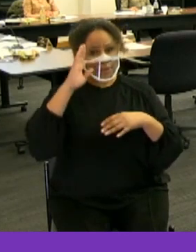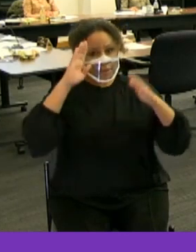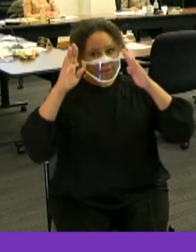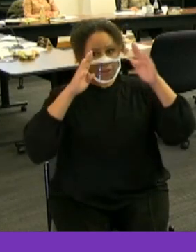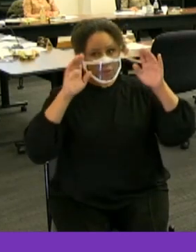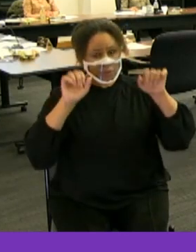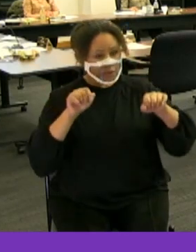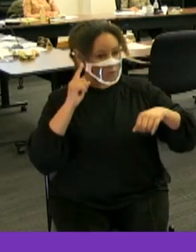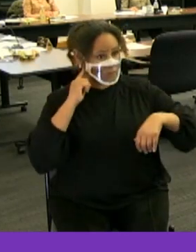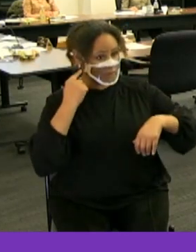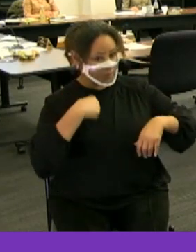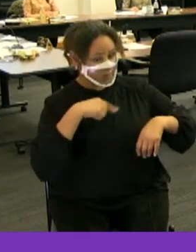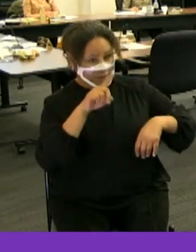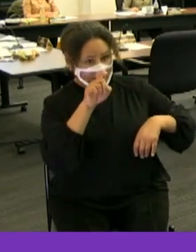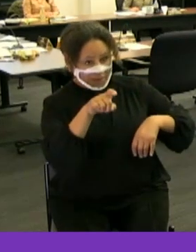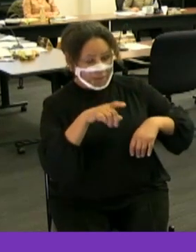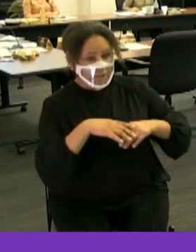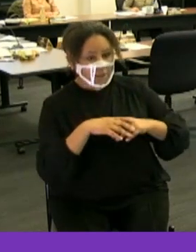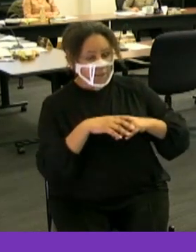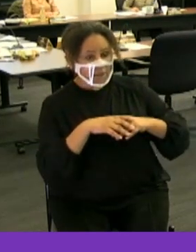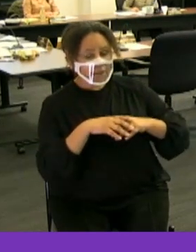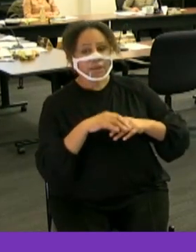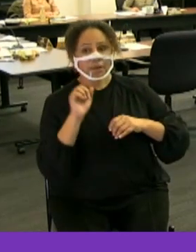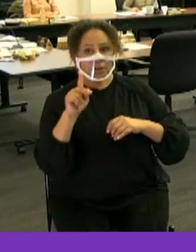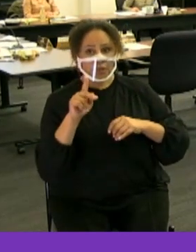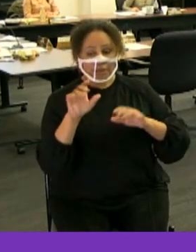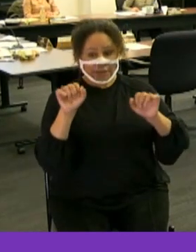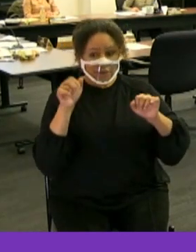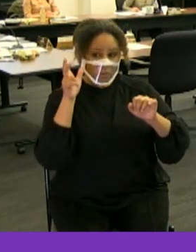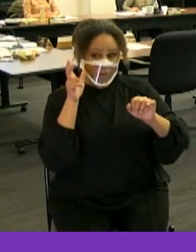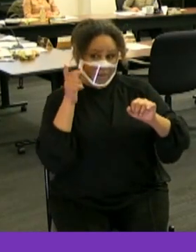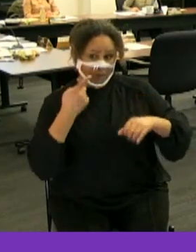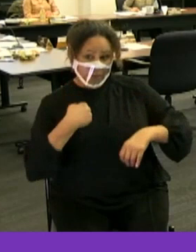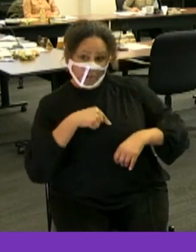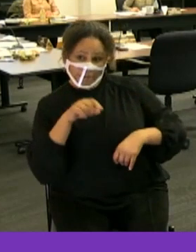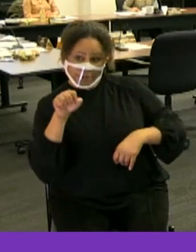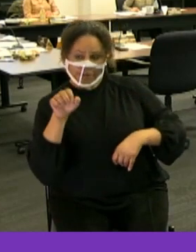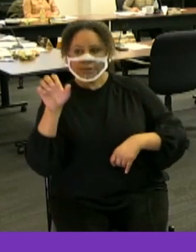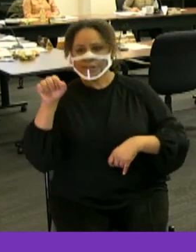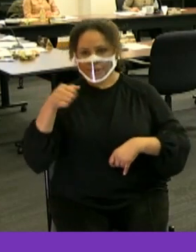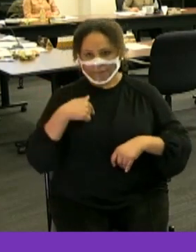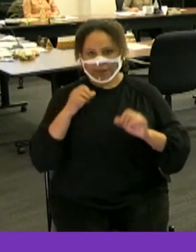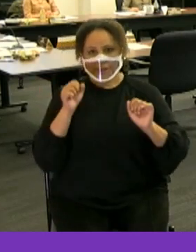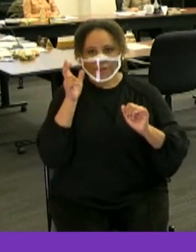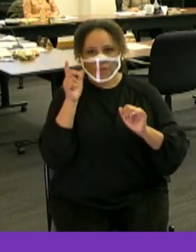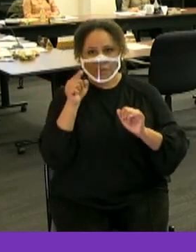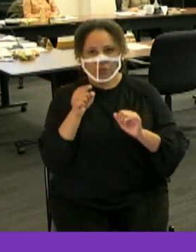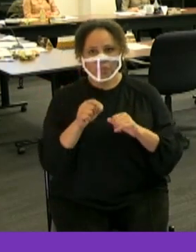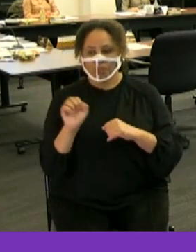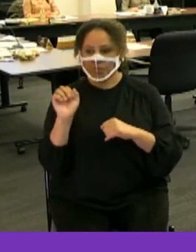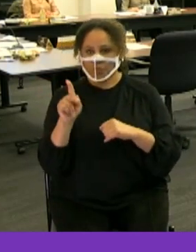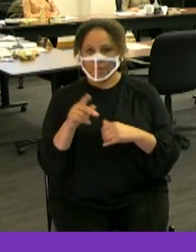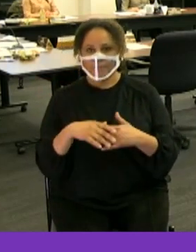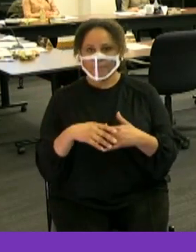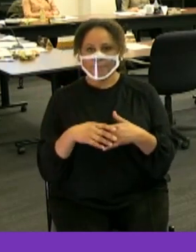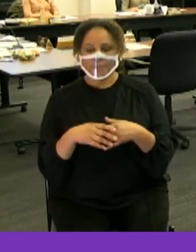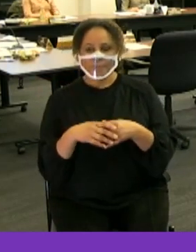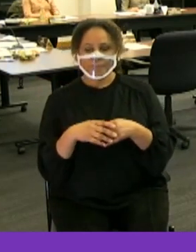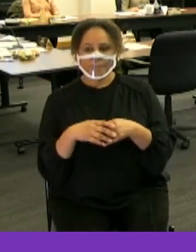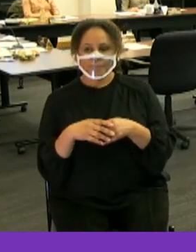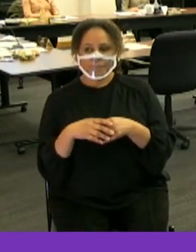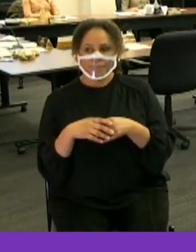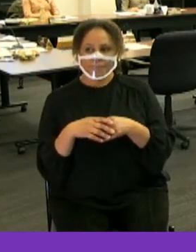Hello, can Hello? you hear me? Okay, Can you hear us? yeah, I can hear you now. Yeah. Okay.